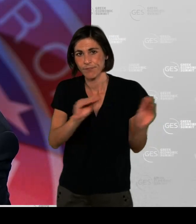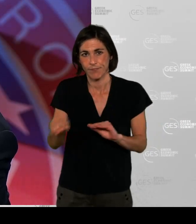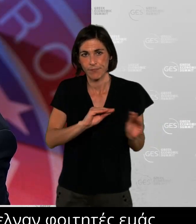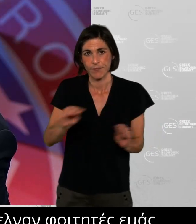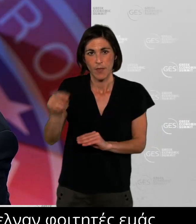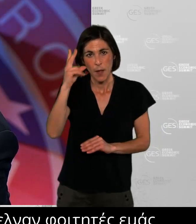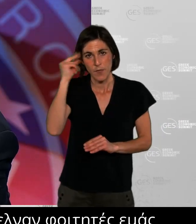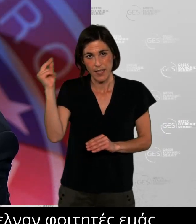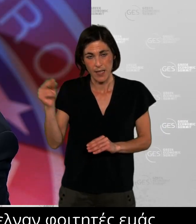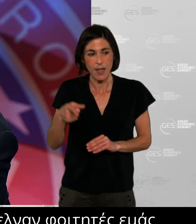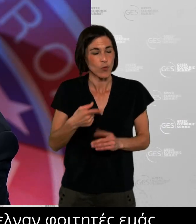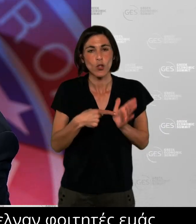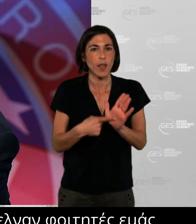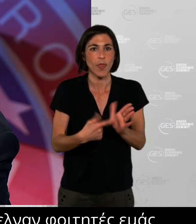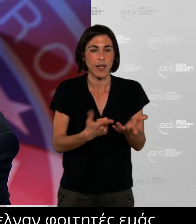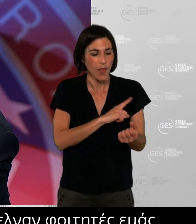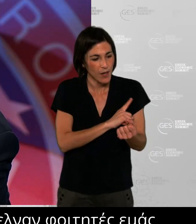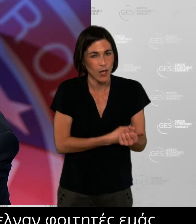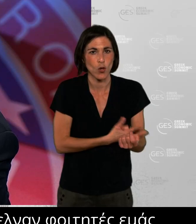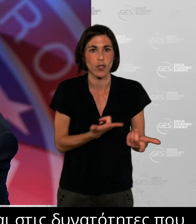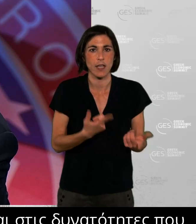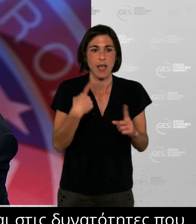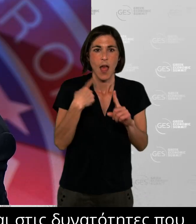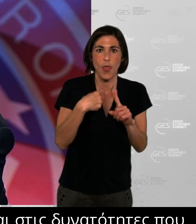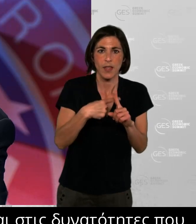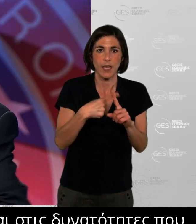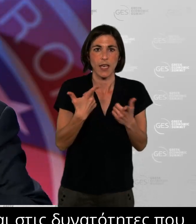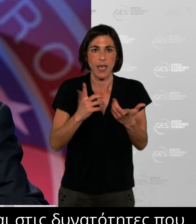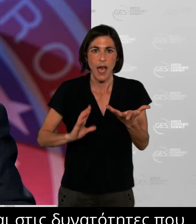are very positive for the development of the country going forward.